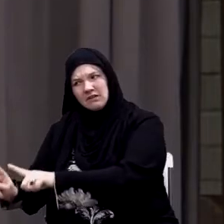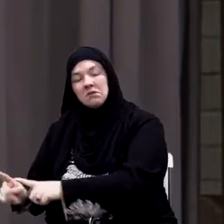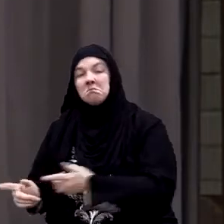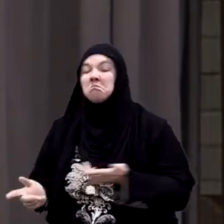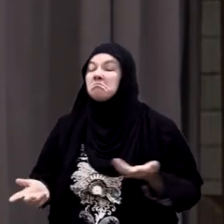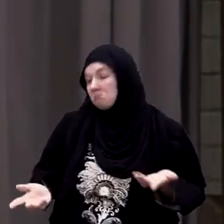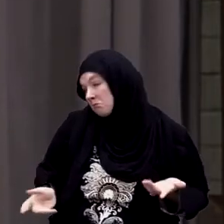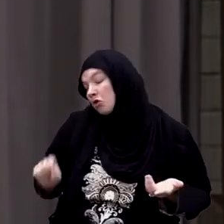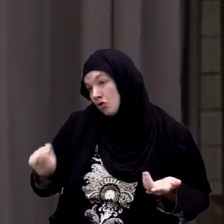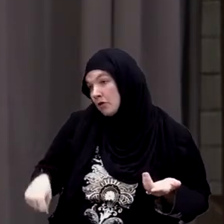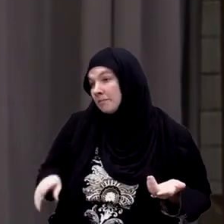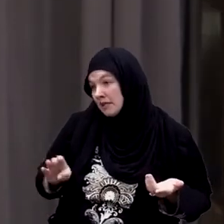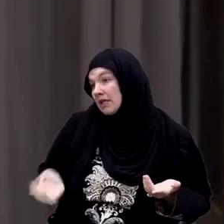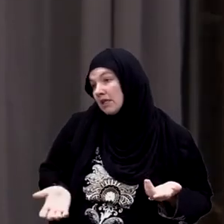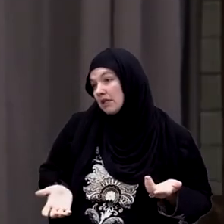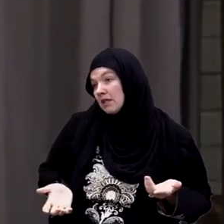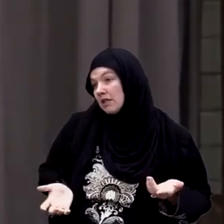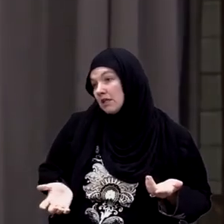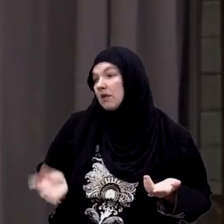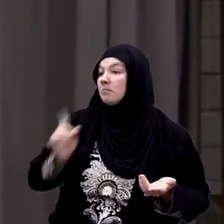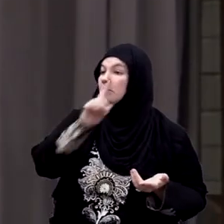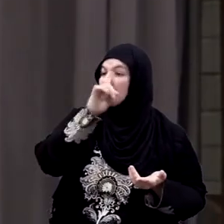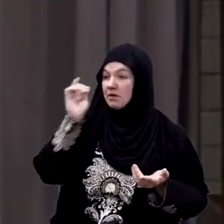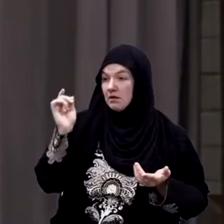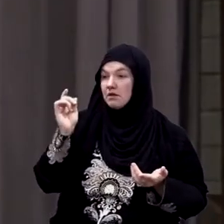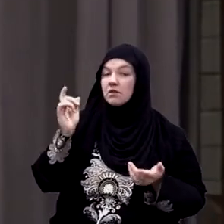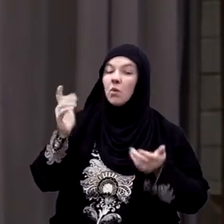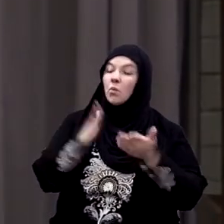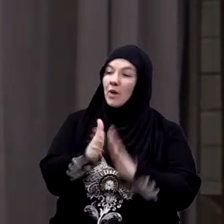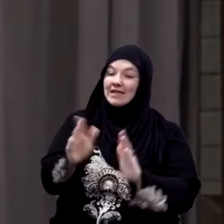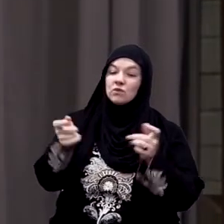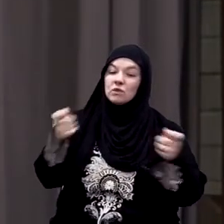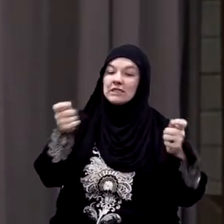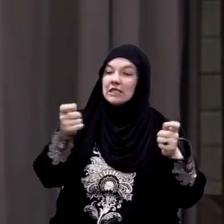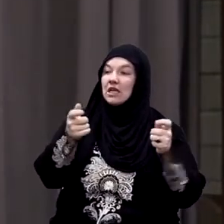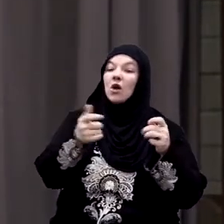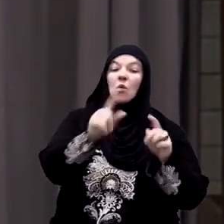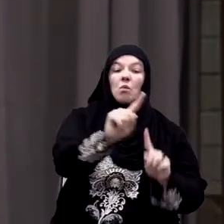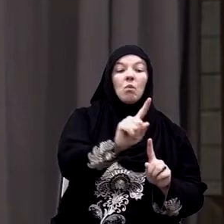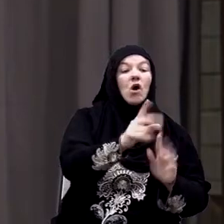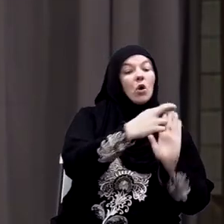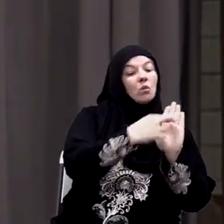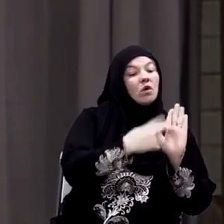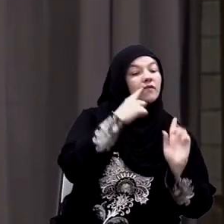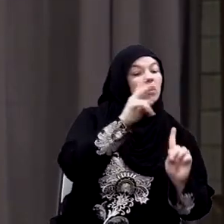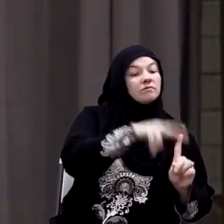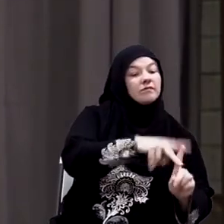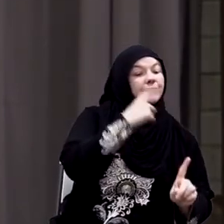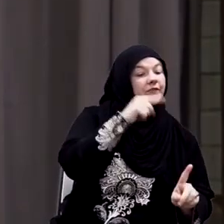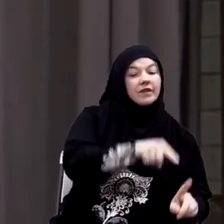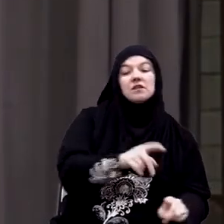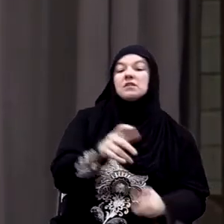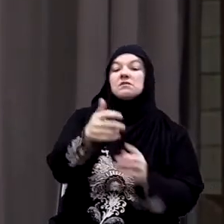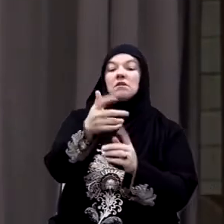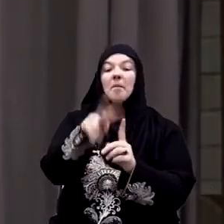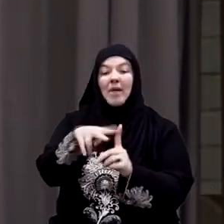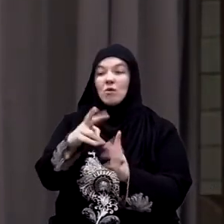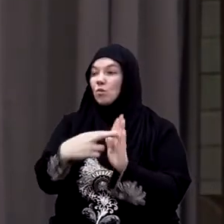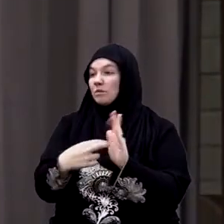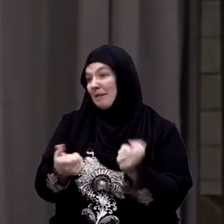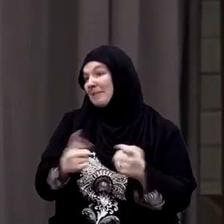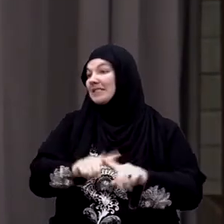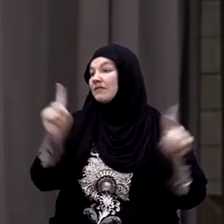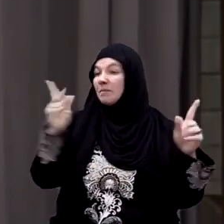way to deal with something. It can be different from one child to another because not all children are one and the